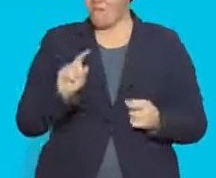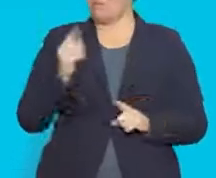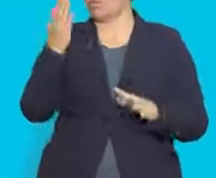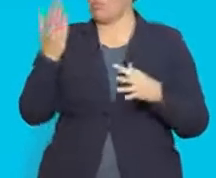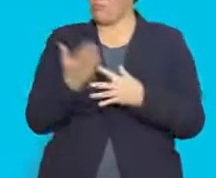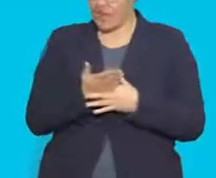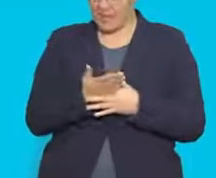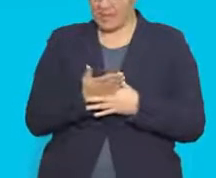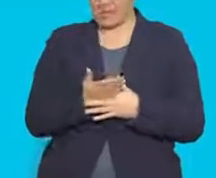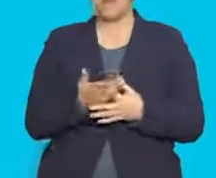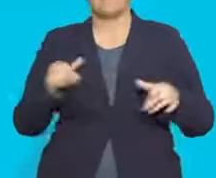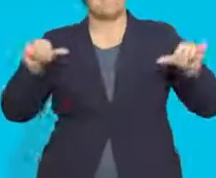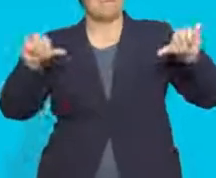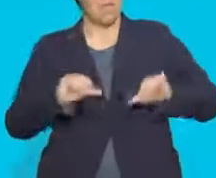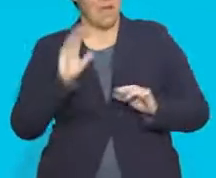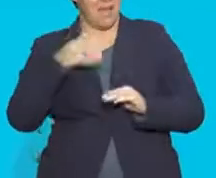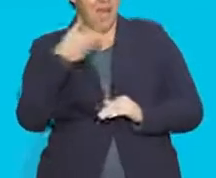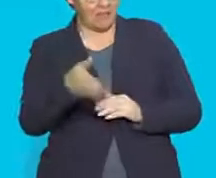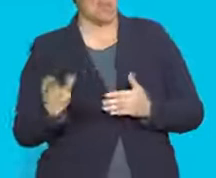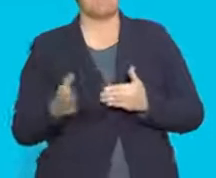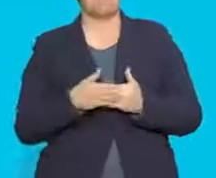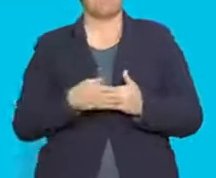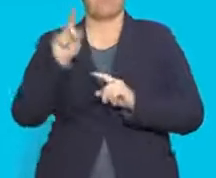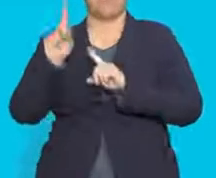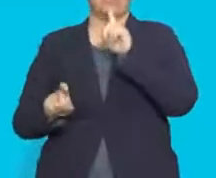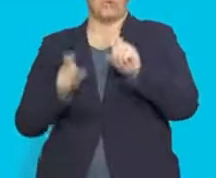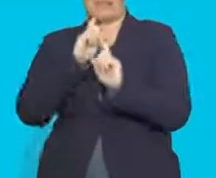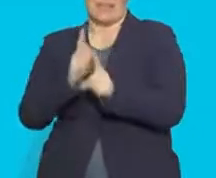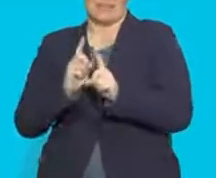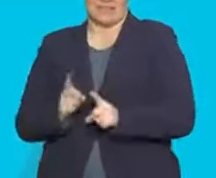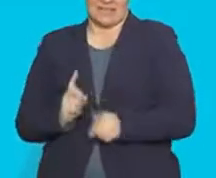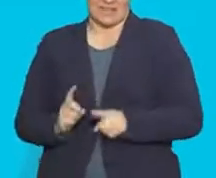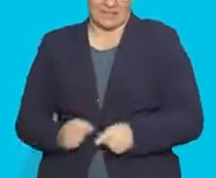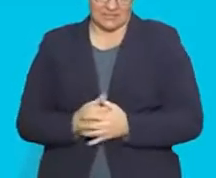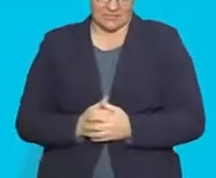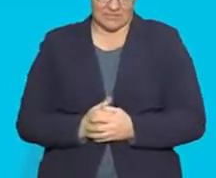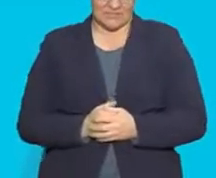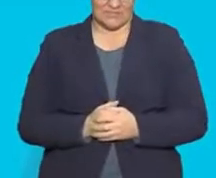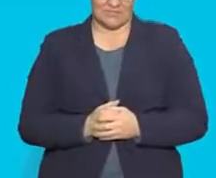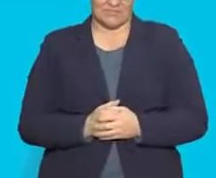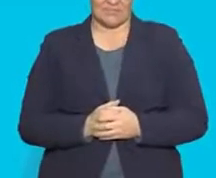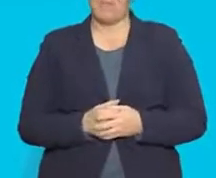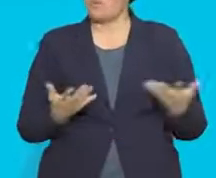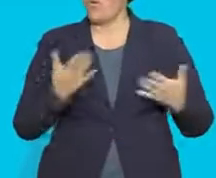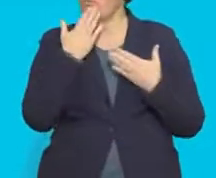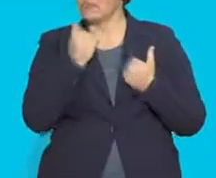ad break, and I'm going to be back with some more of the present value questions that we're going to do together.